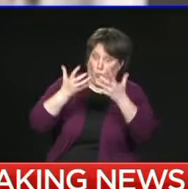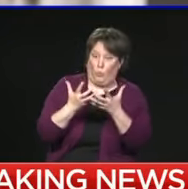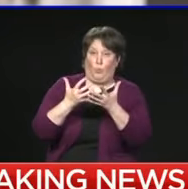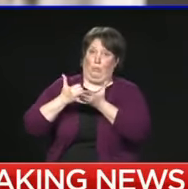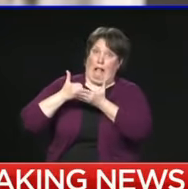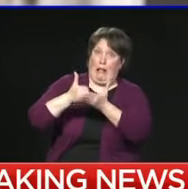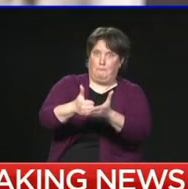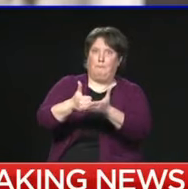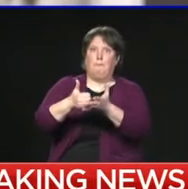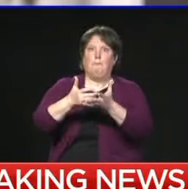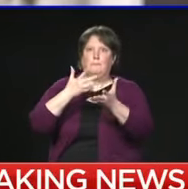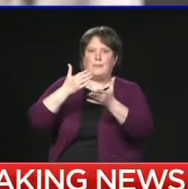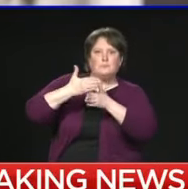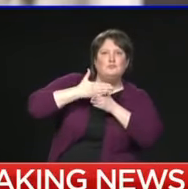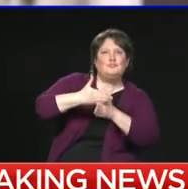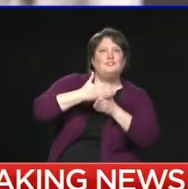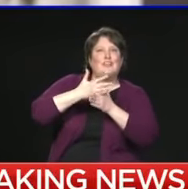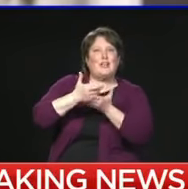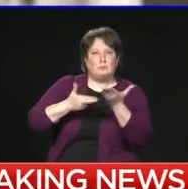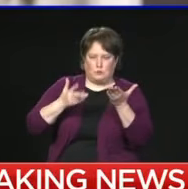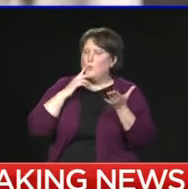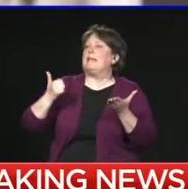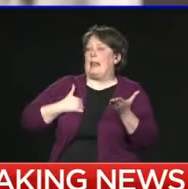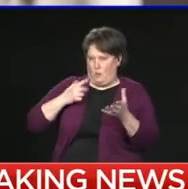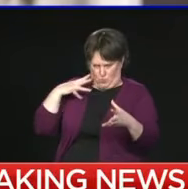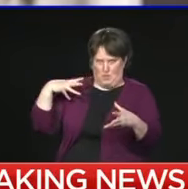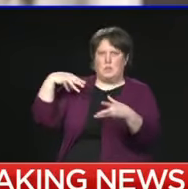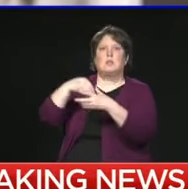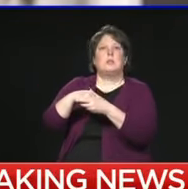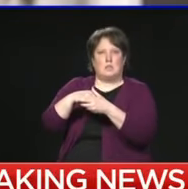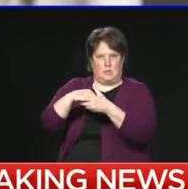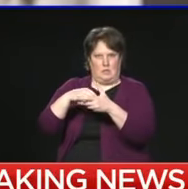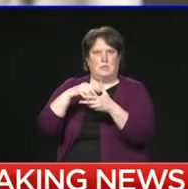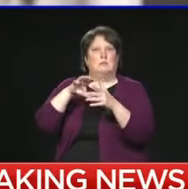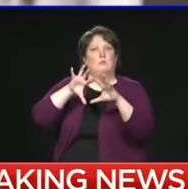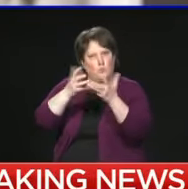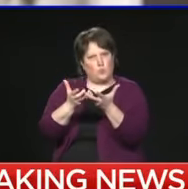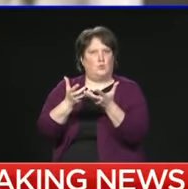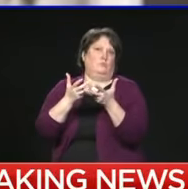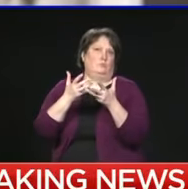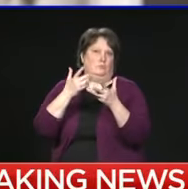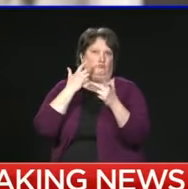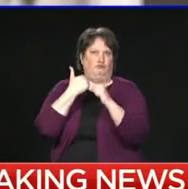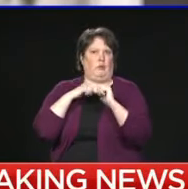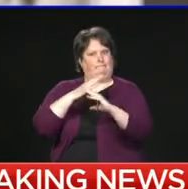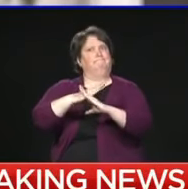with global resources. Canada will be there to participate. And I can also